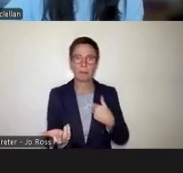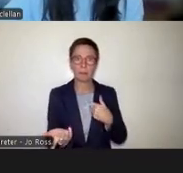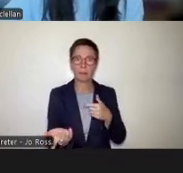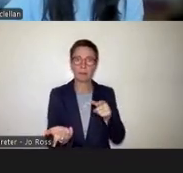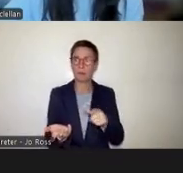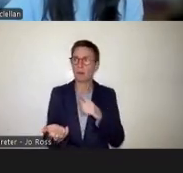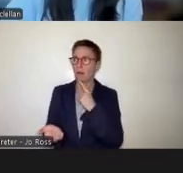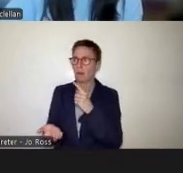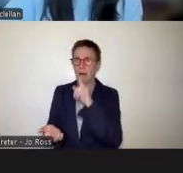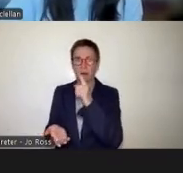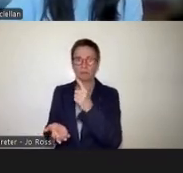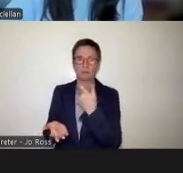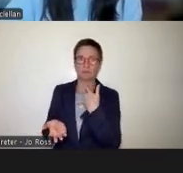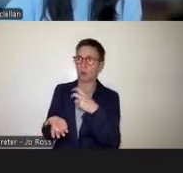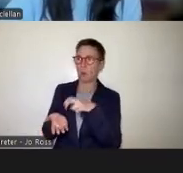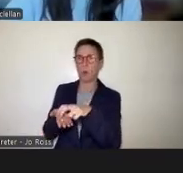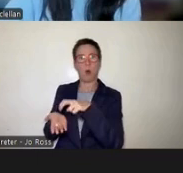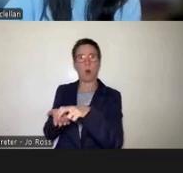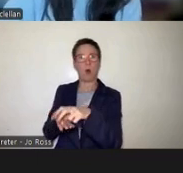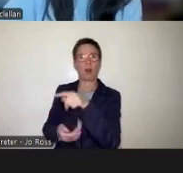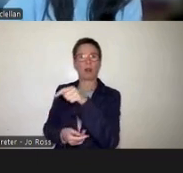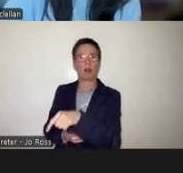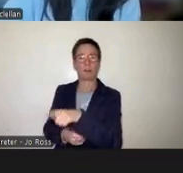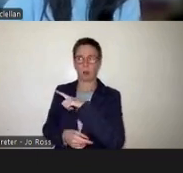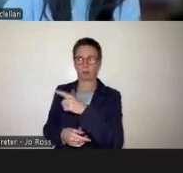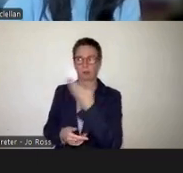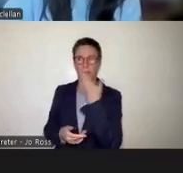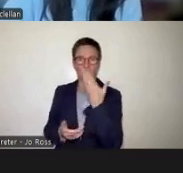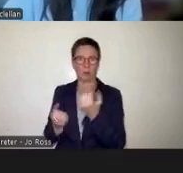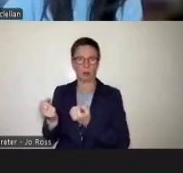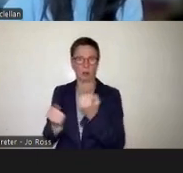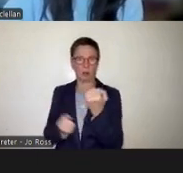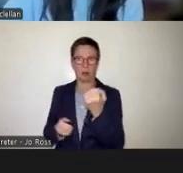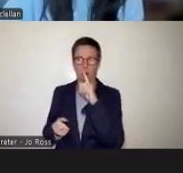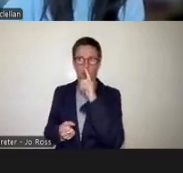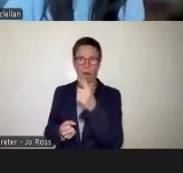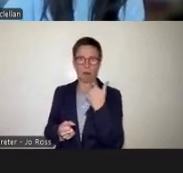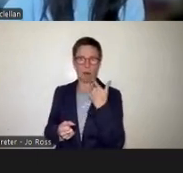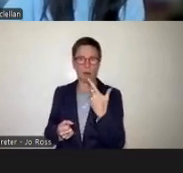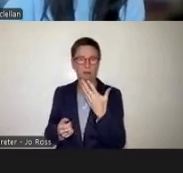where you can walk to it because you don't have a car or don't have access to public transport.